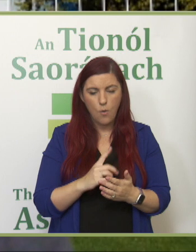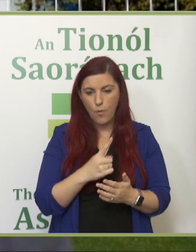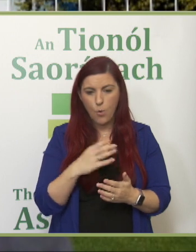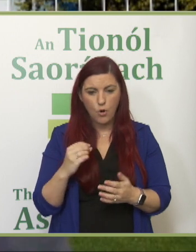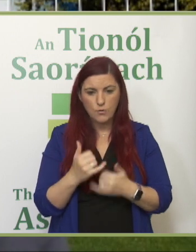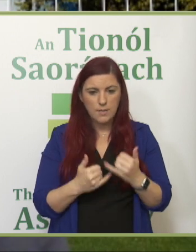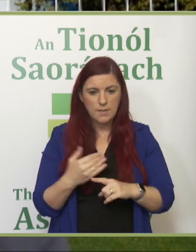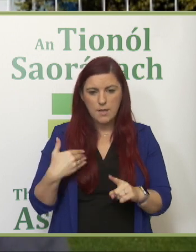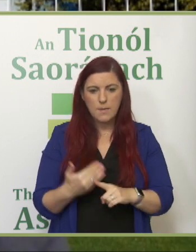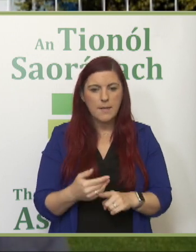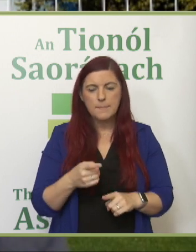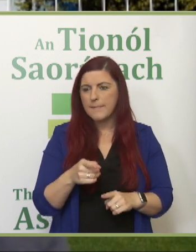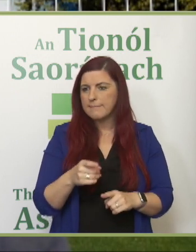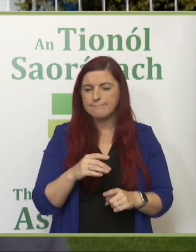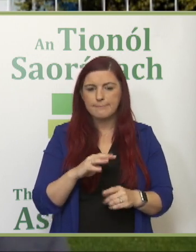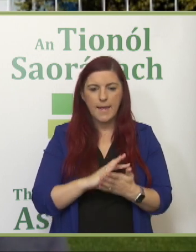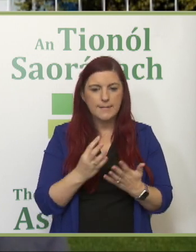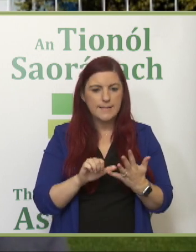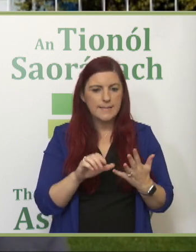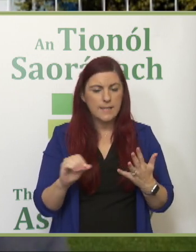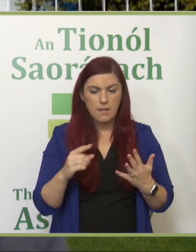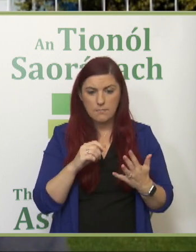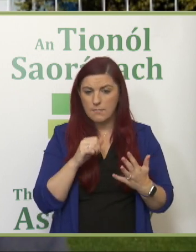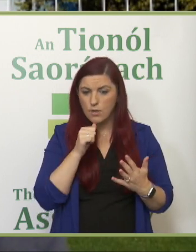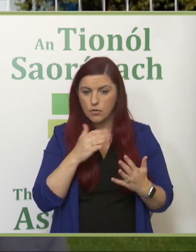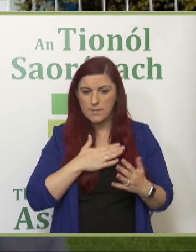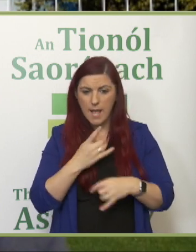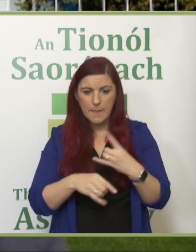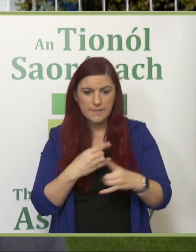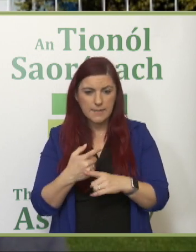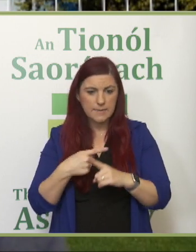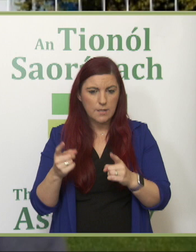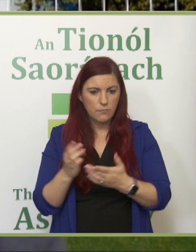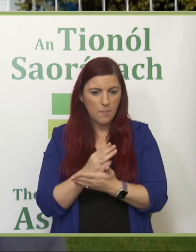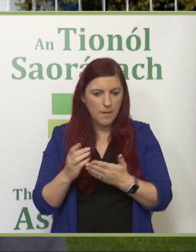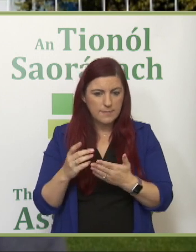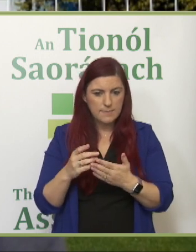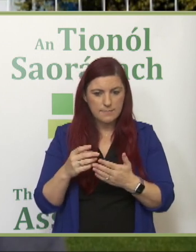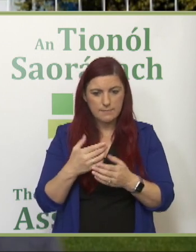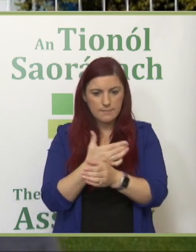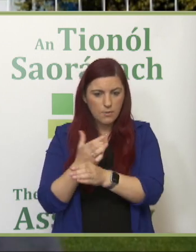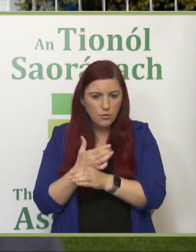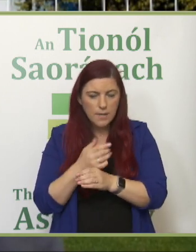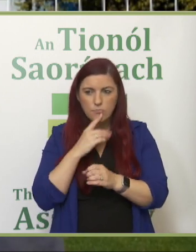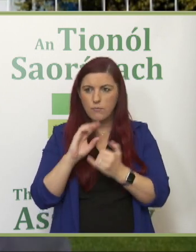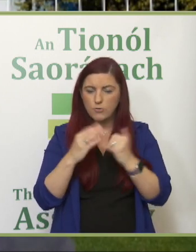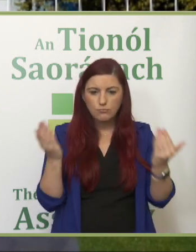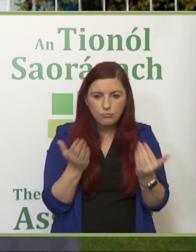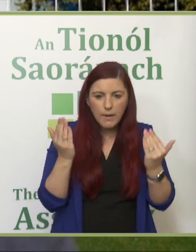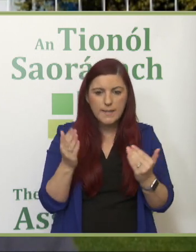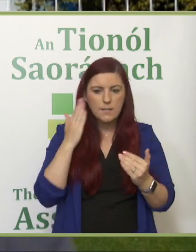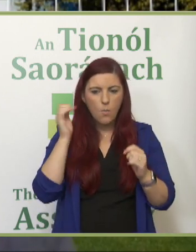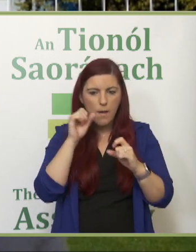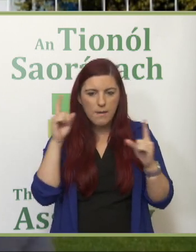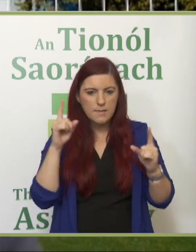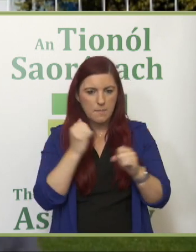that not only have there been many positive efforts in seizing substances and raising awareness about the risks, but